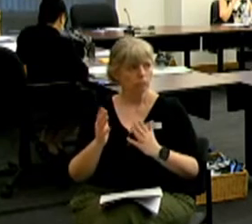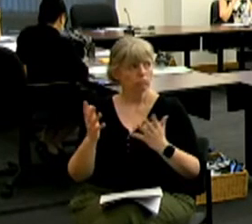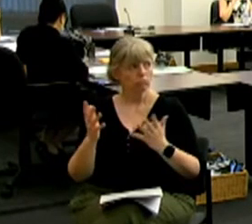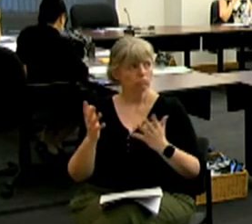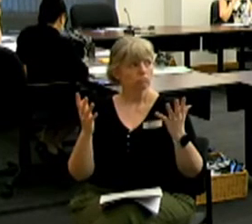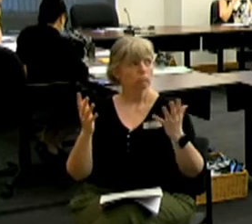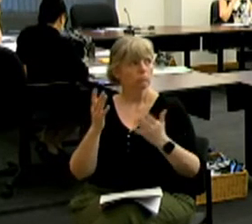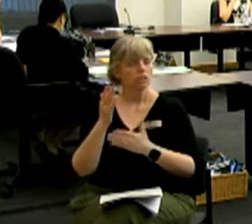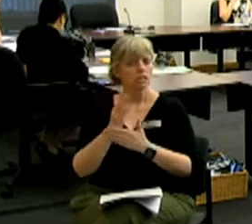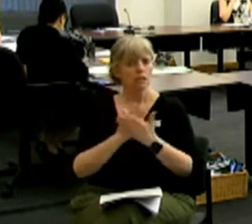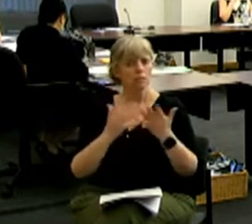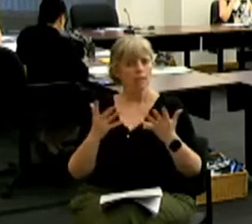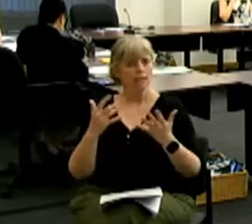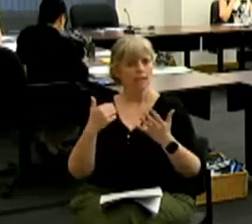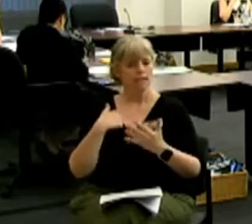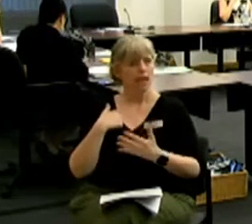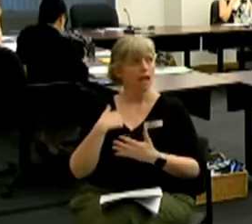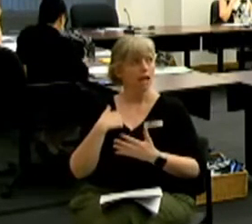are some of the things that I attend.